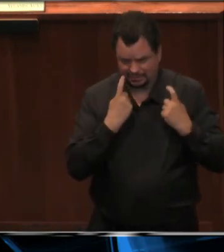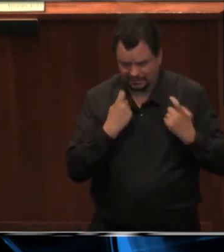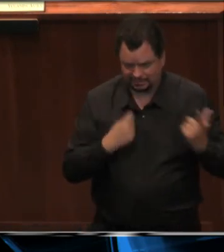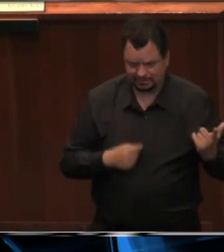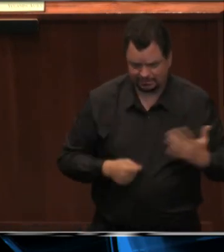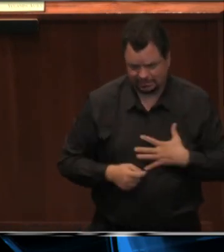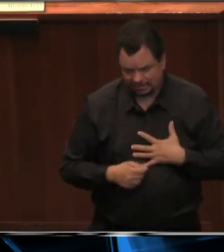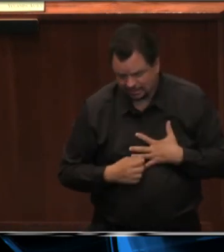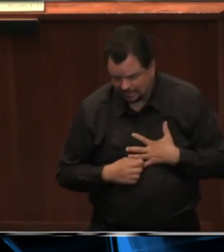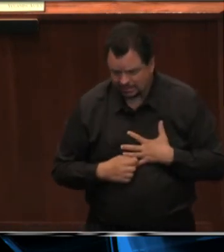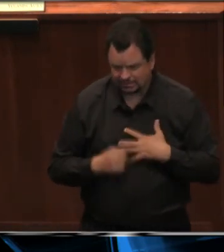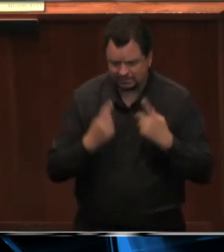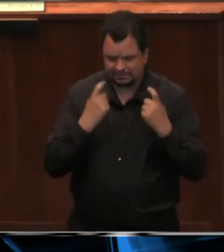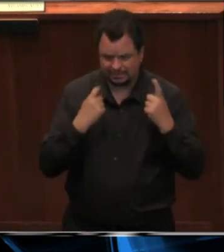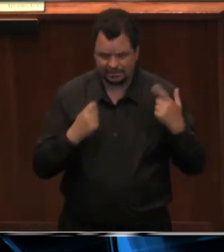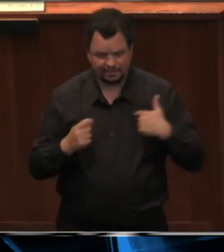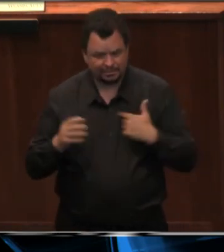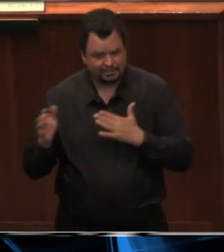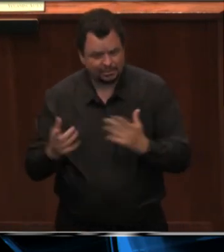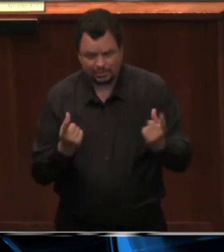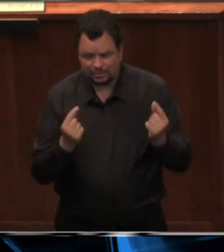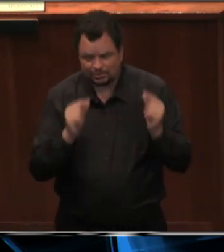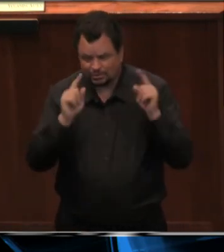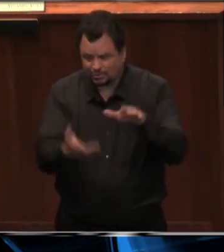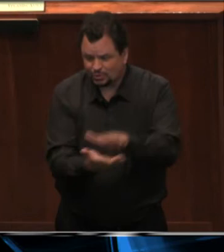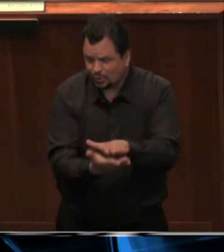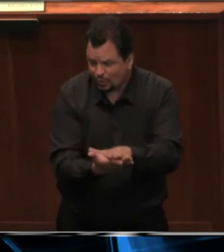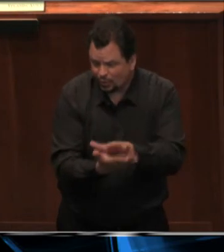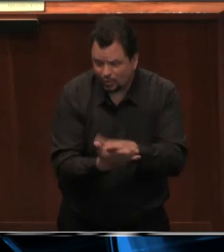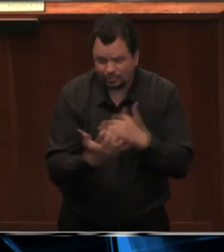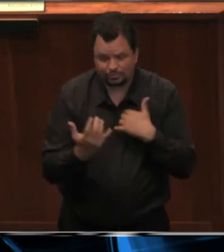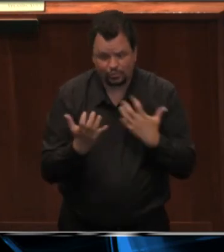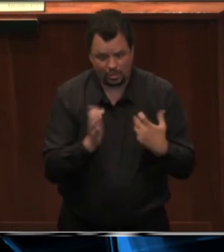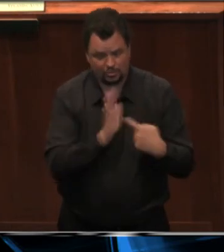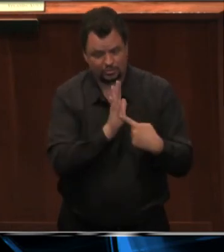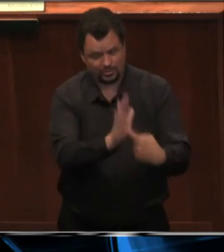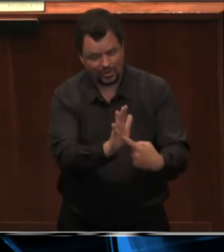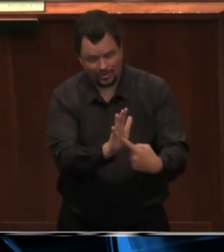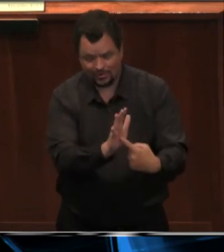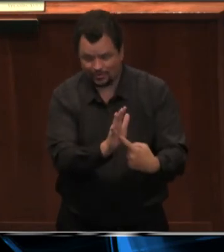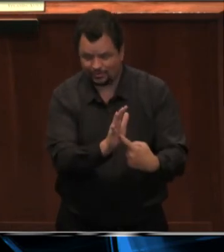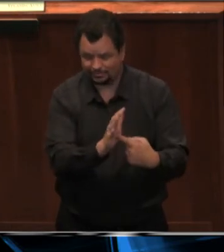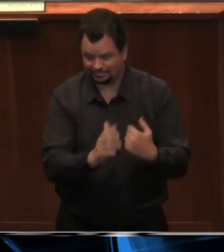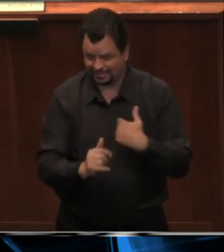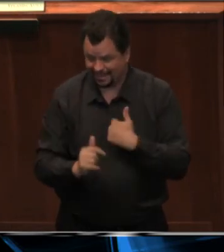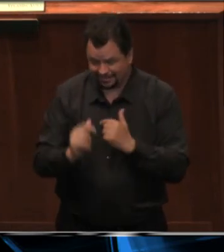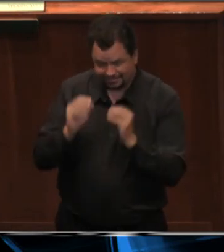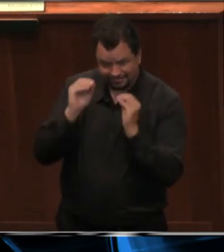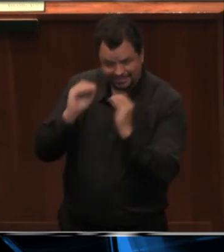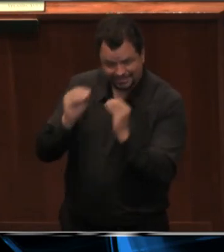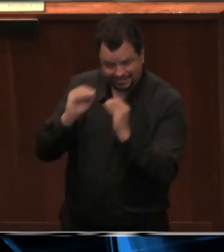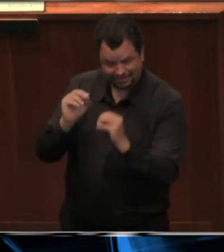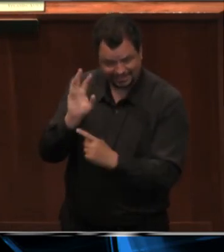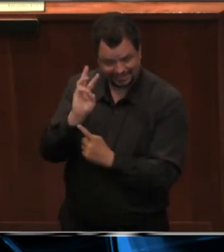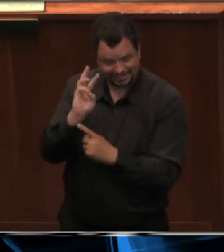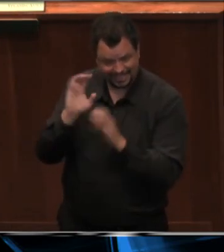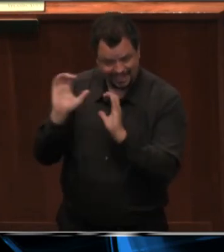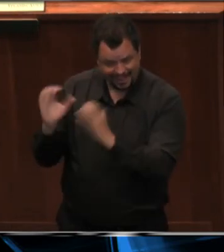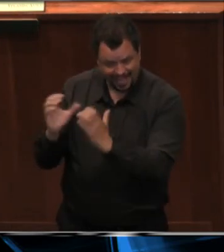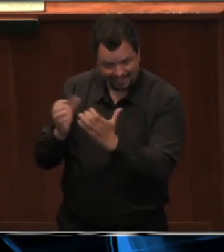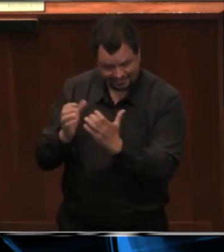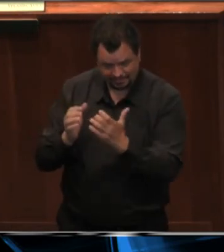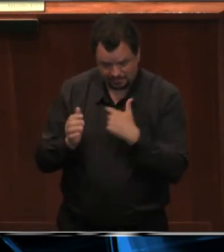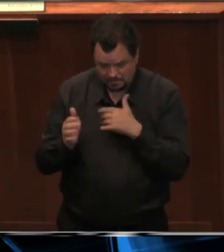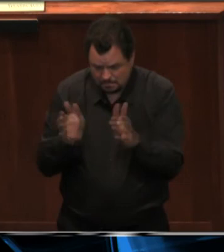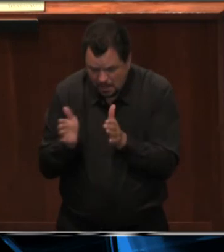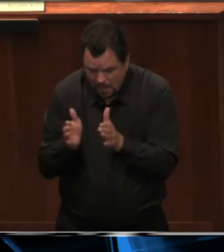I'd like to give you a snapshot into my day. I teach 6 classes a day. My smallest class is 27. My largest